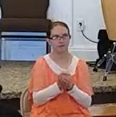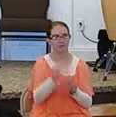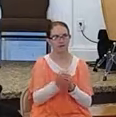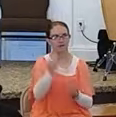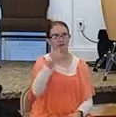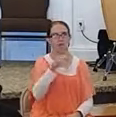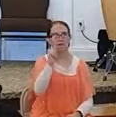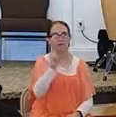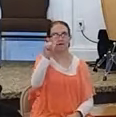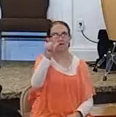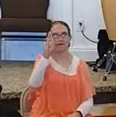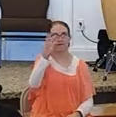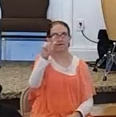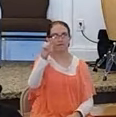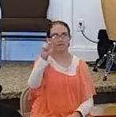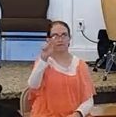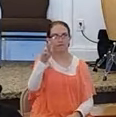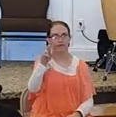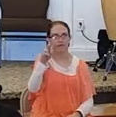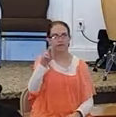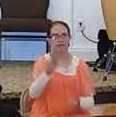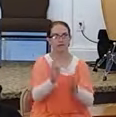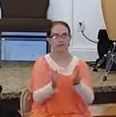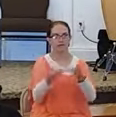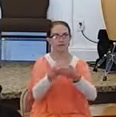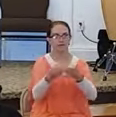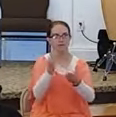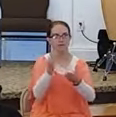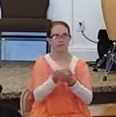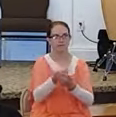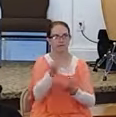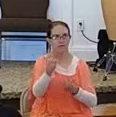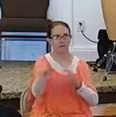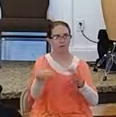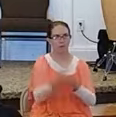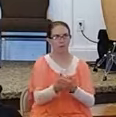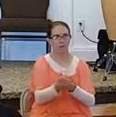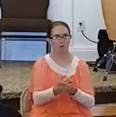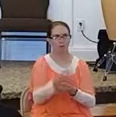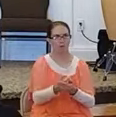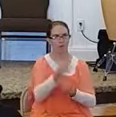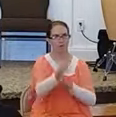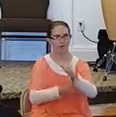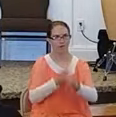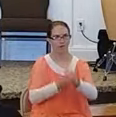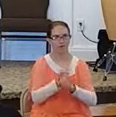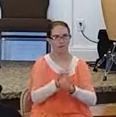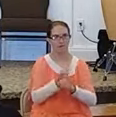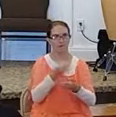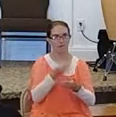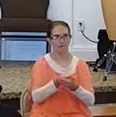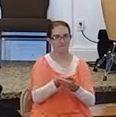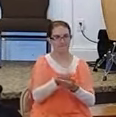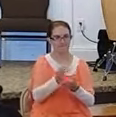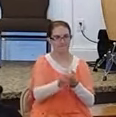alabaster box that she had full of ointment cost her a whole year's